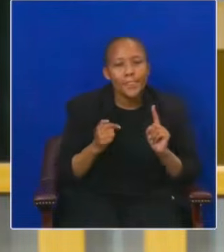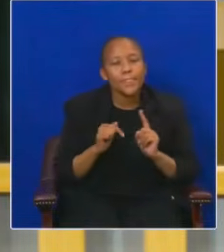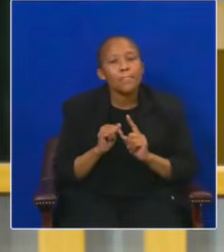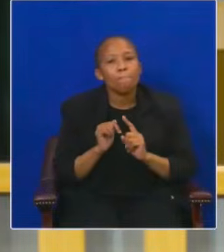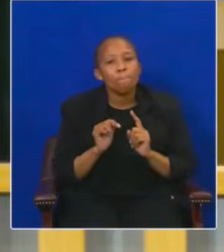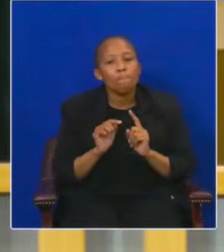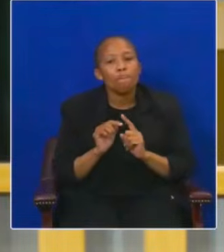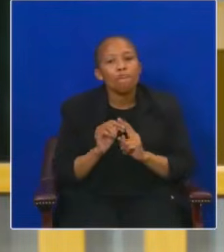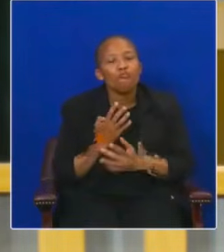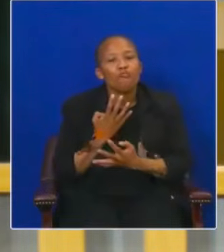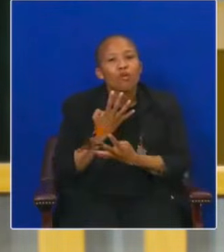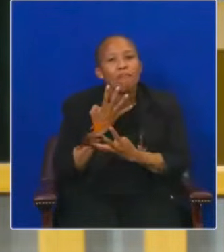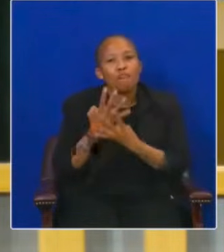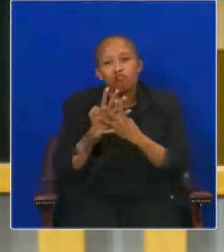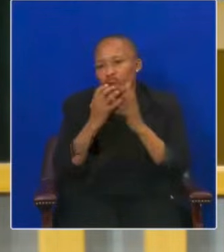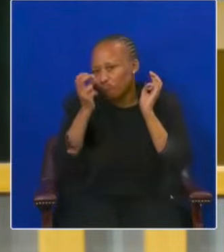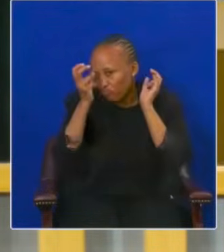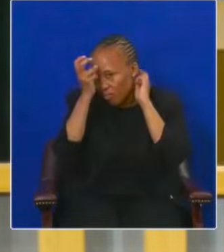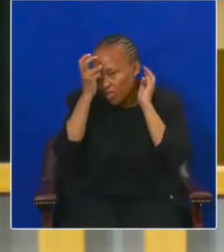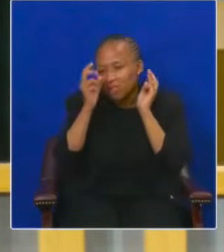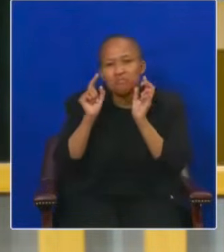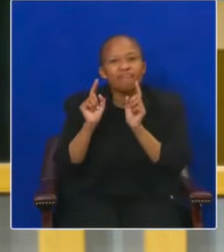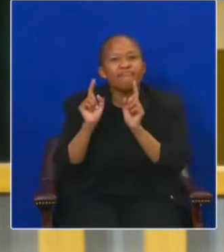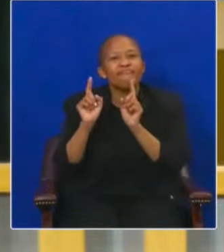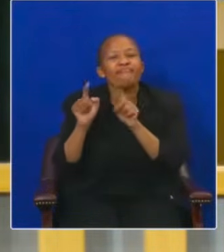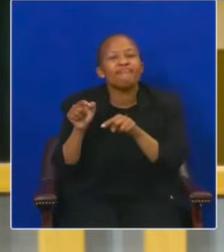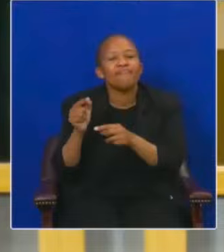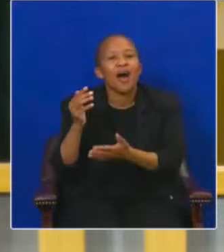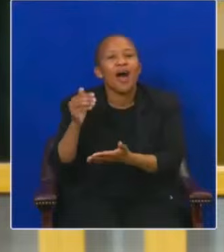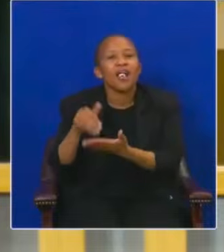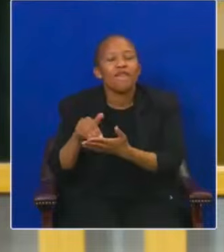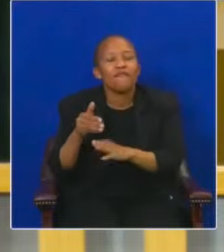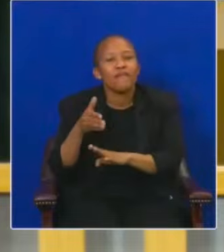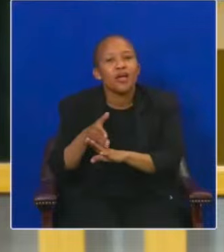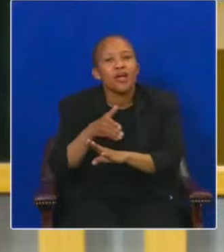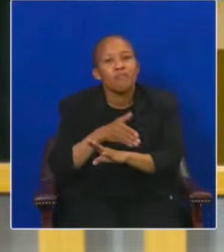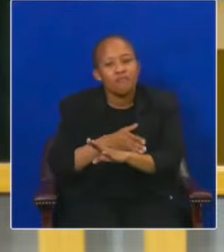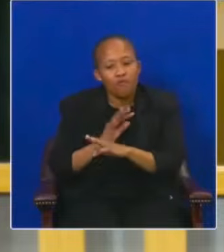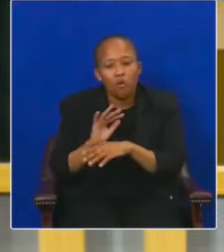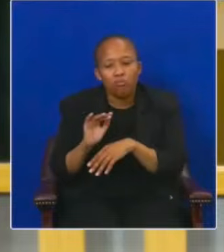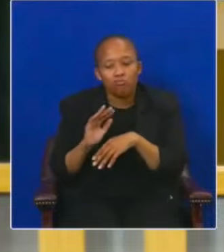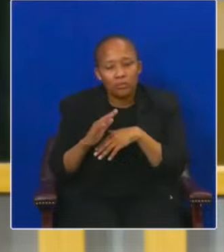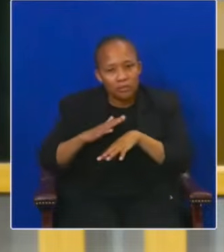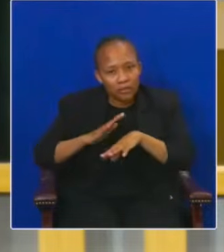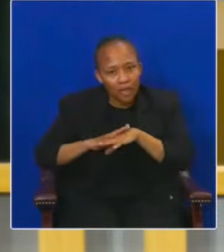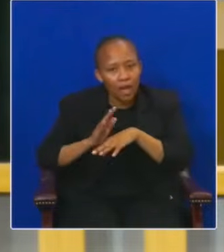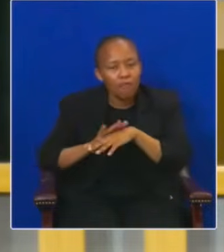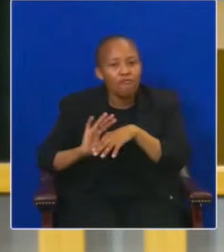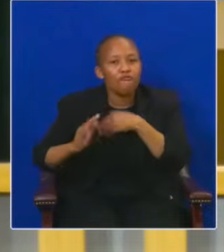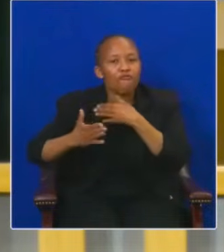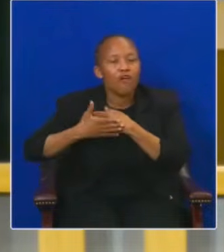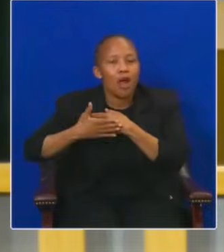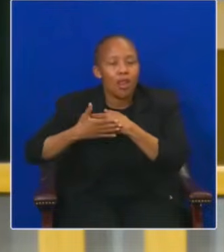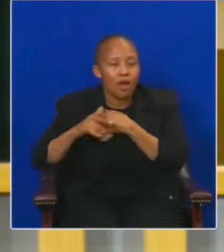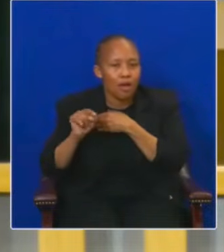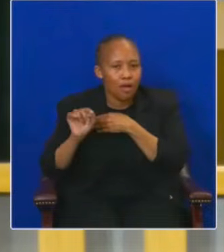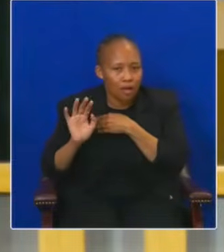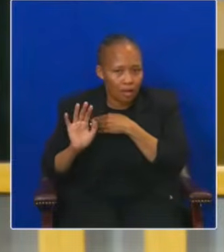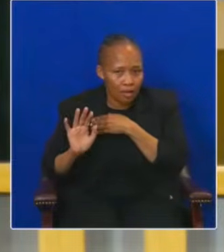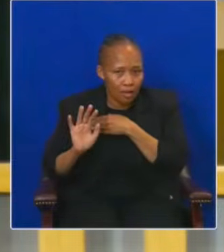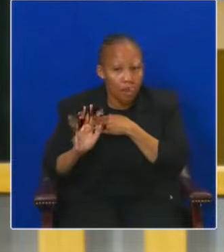before the closure of the correctional facility, they would have allowed him to see